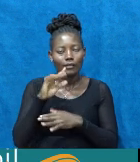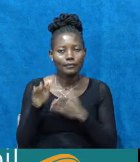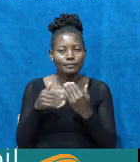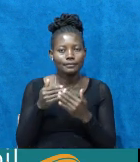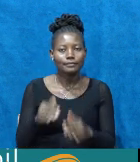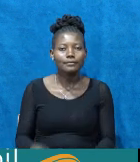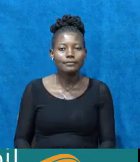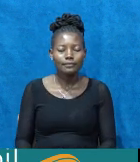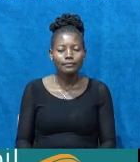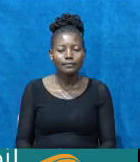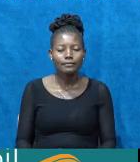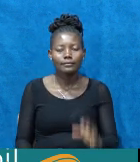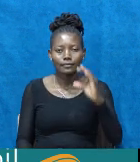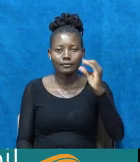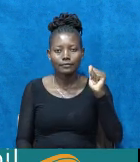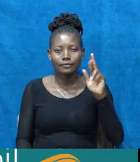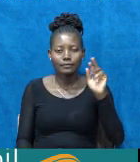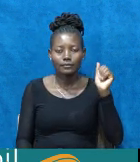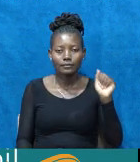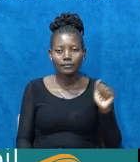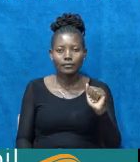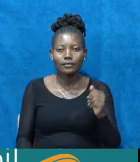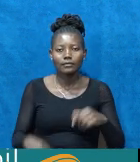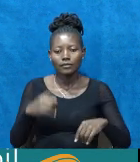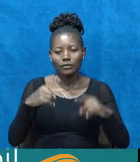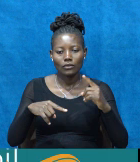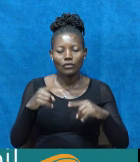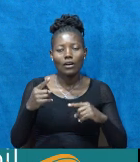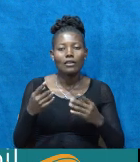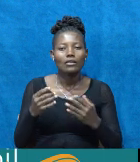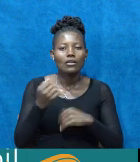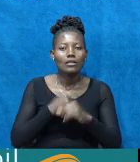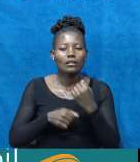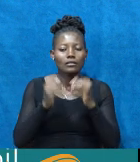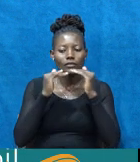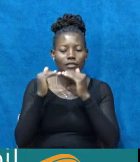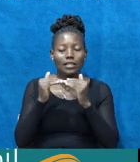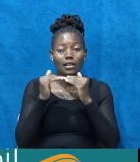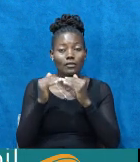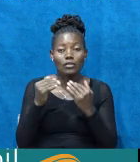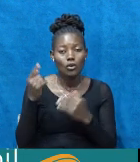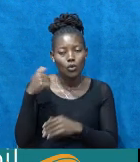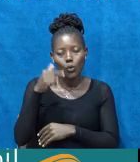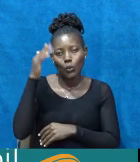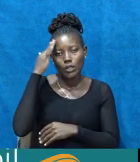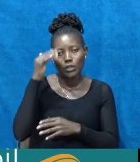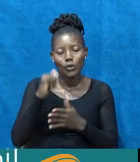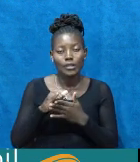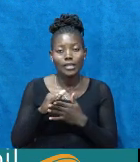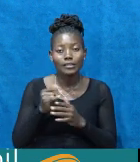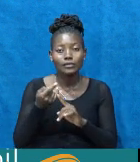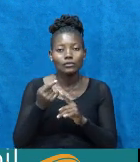dying off as a result of disuse. So simultaneous carbohydrate and protein intake is usually able to take care of